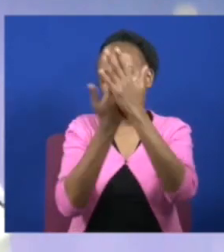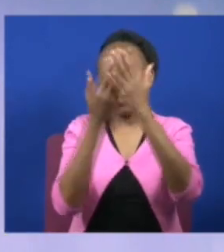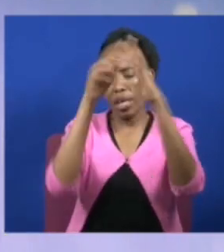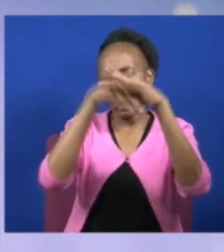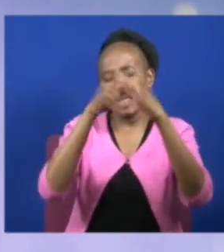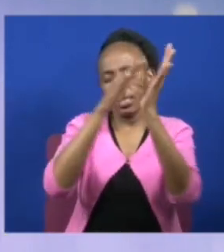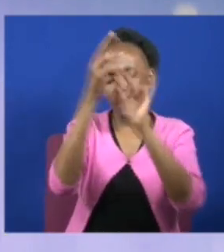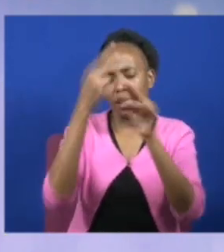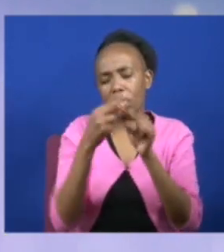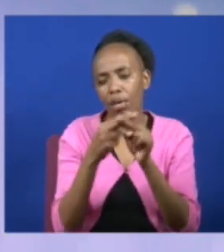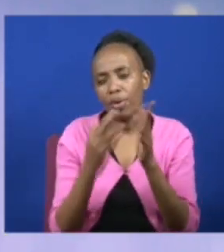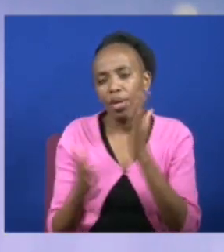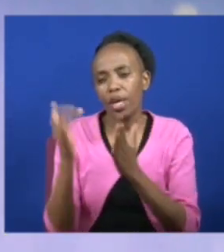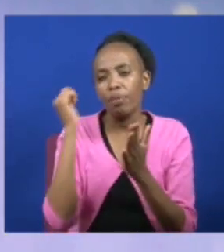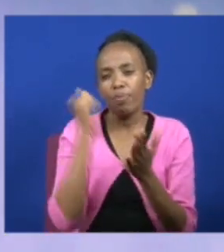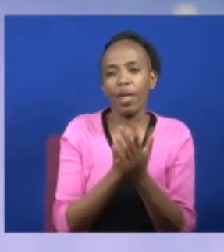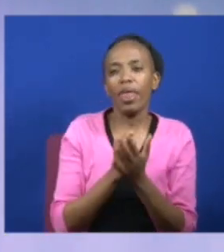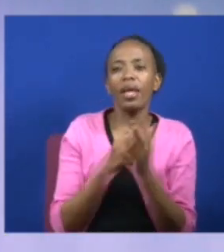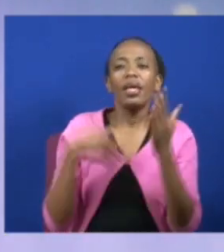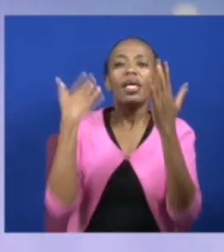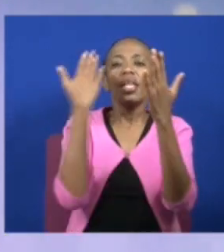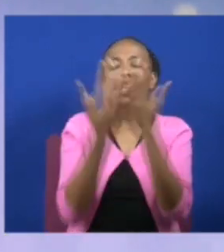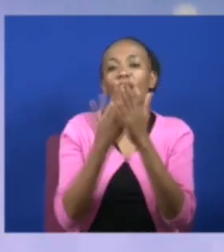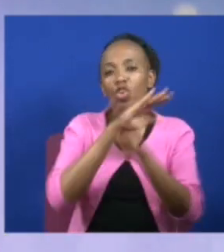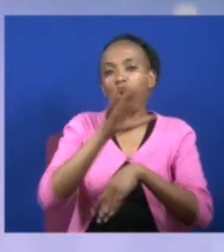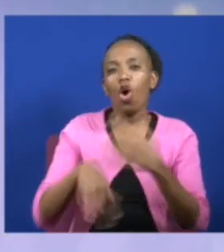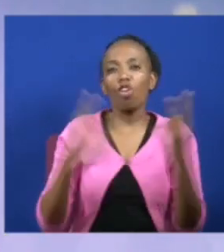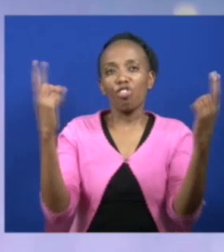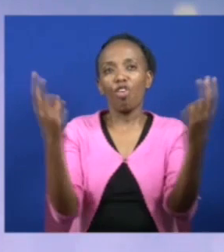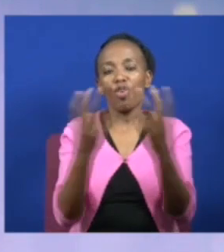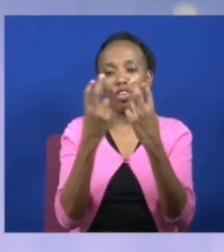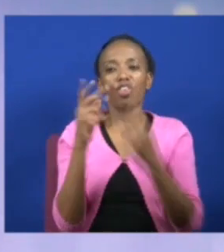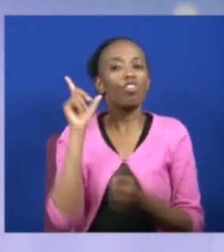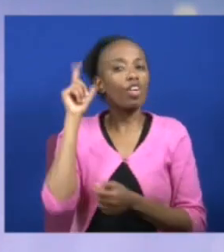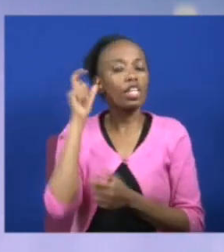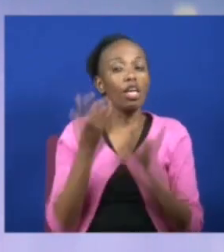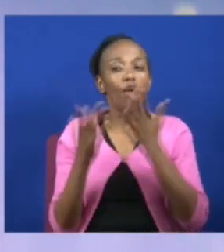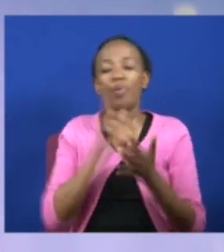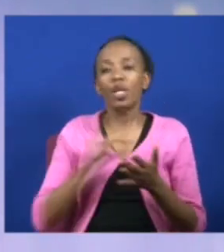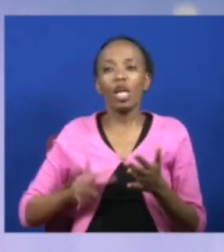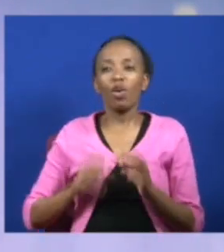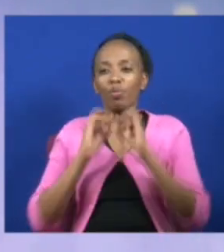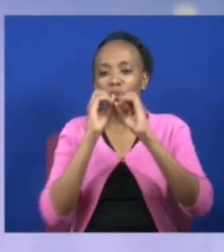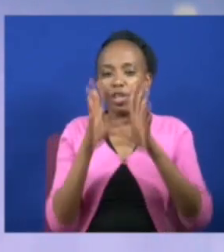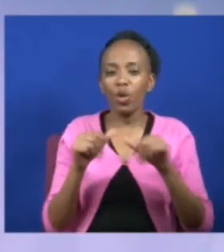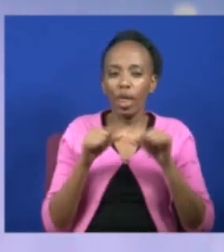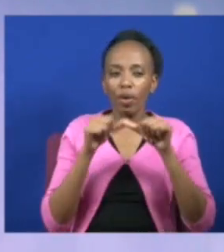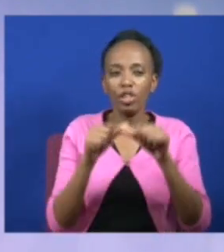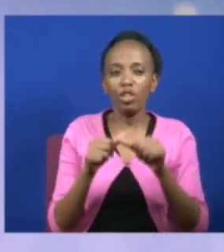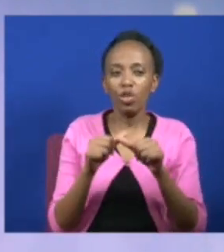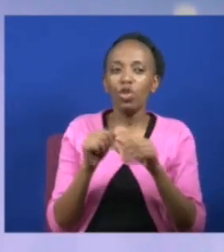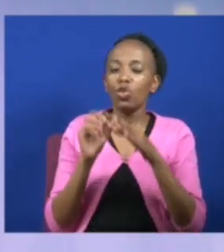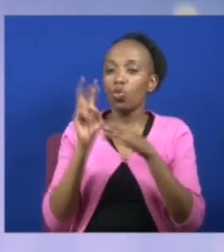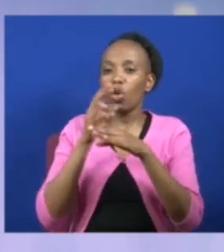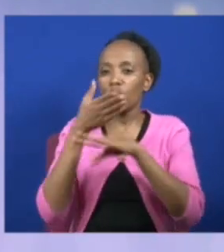in Jesus' name. Amen. I want to thank you for viewing, for listening. May the Lord bless you and continue to